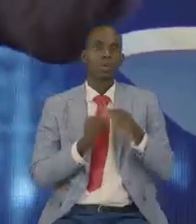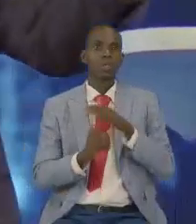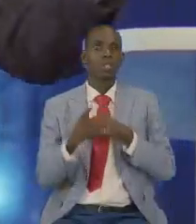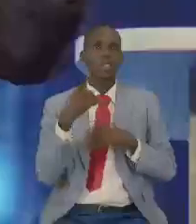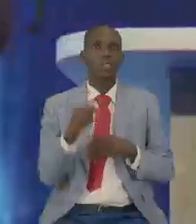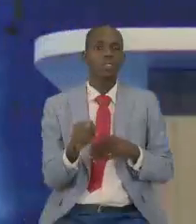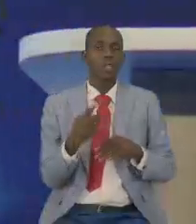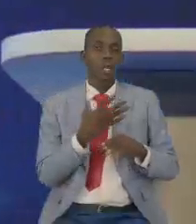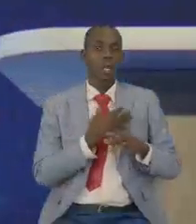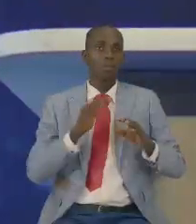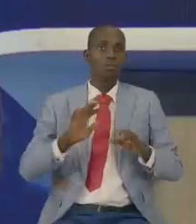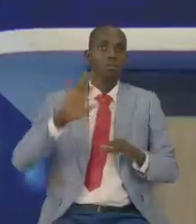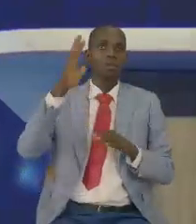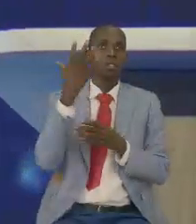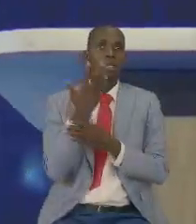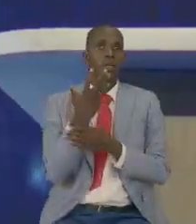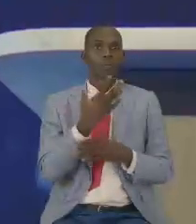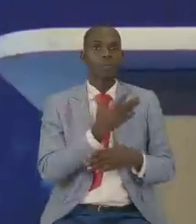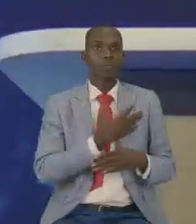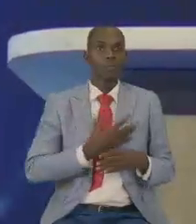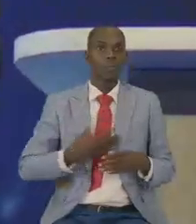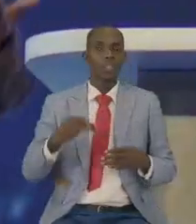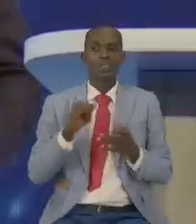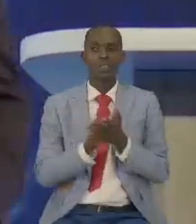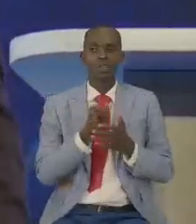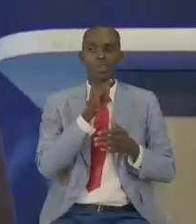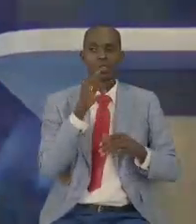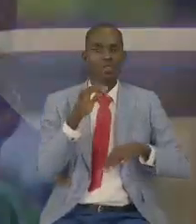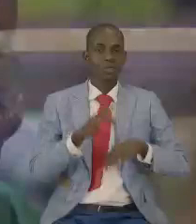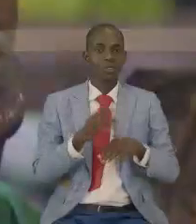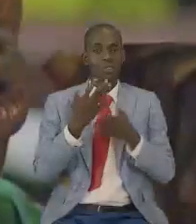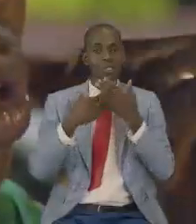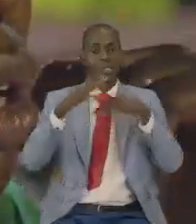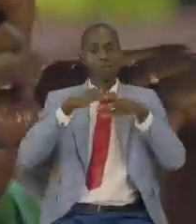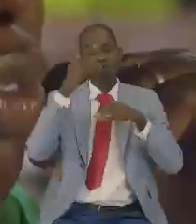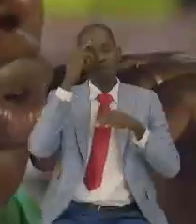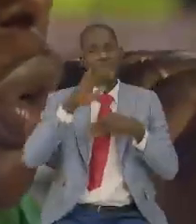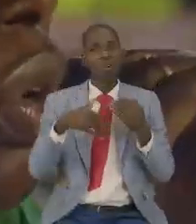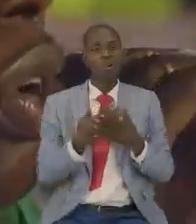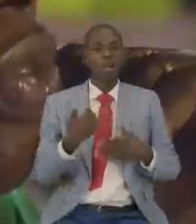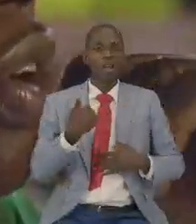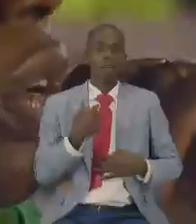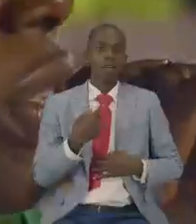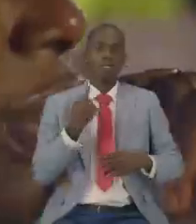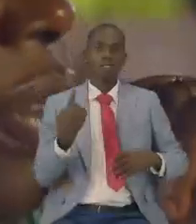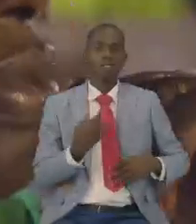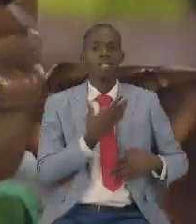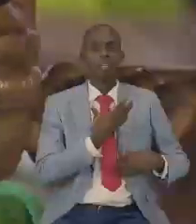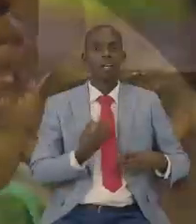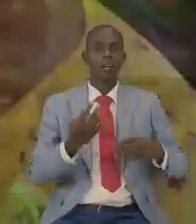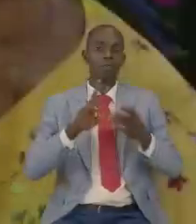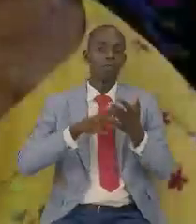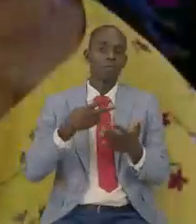not touch heaven, because all have sinned and come short of the glory of God. And then